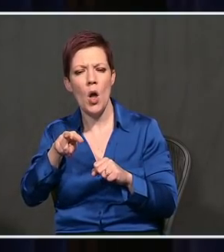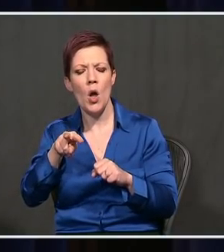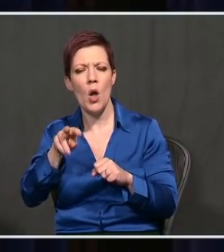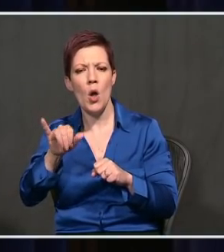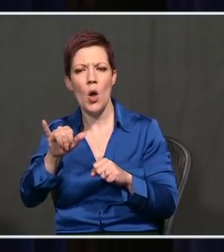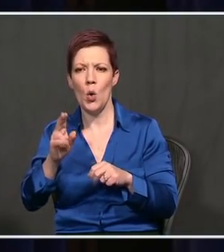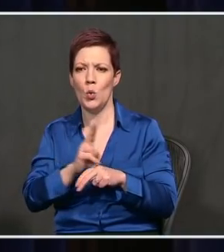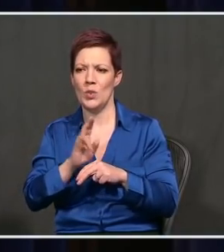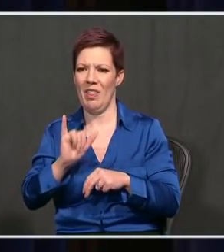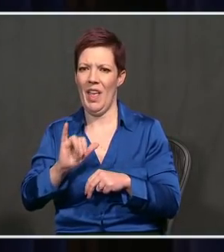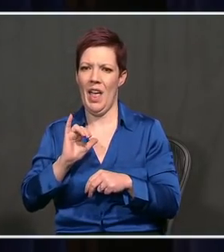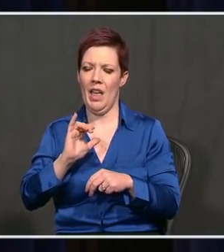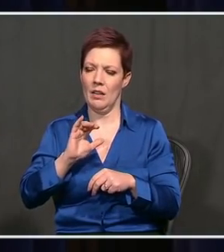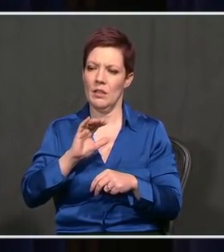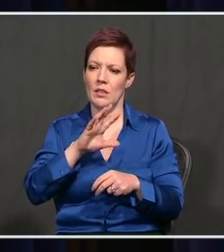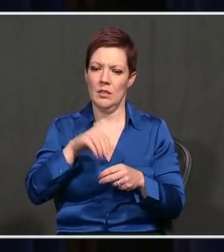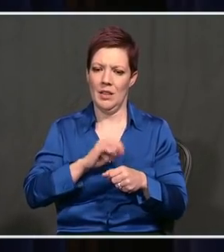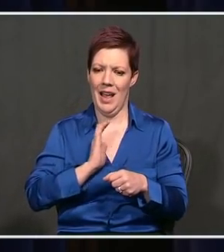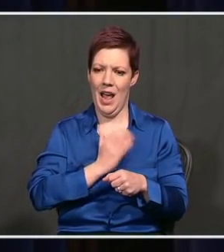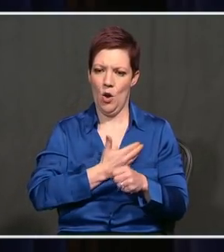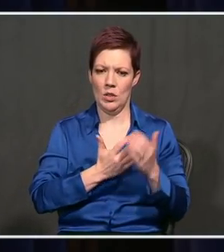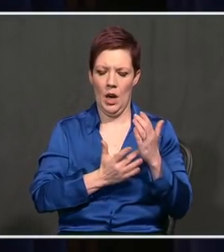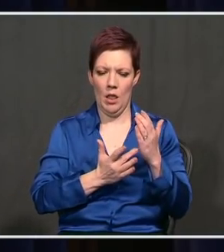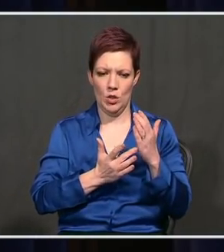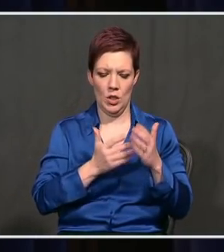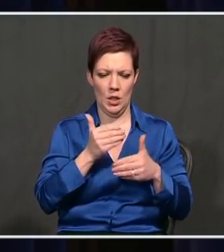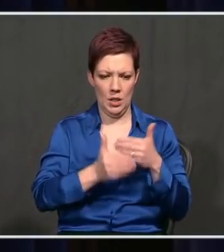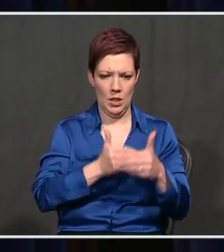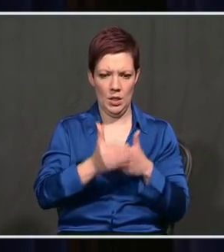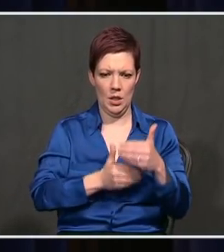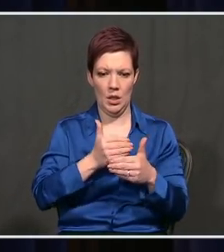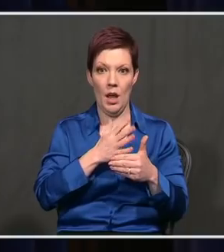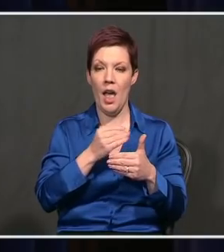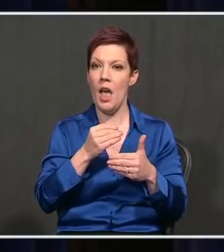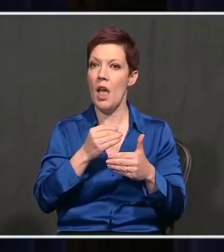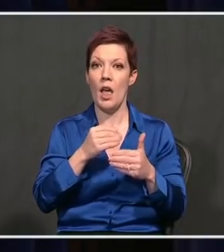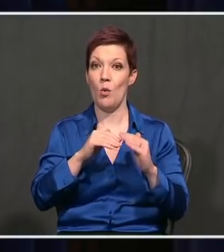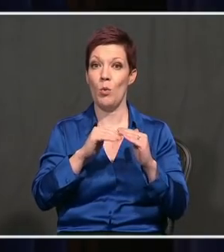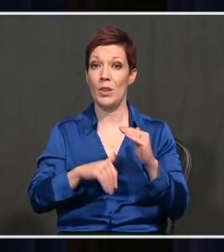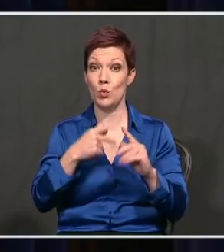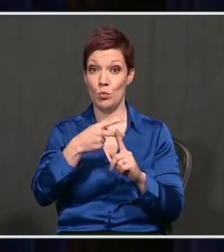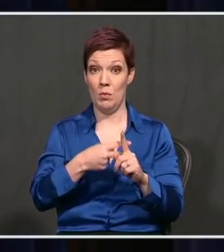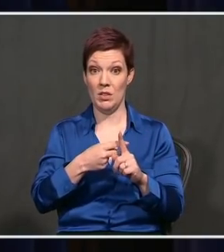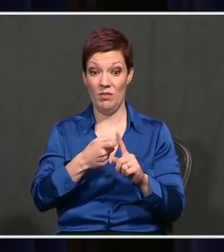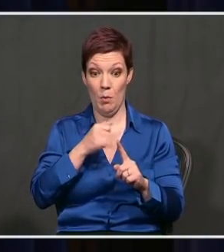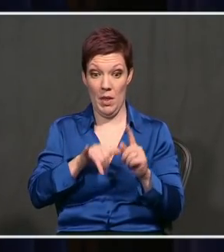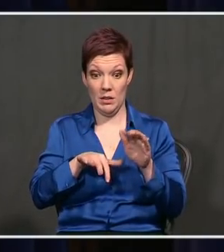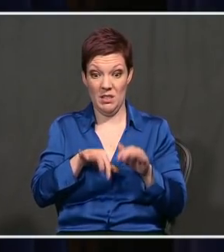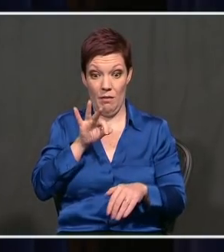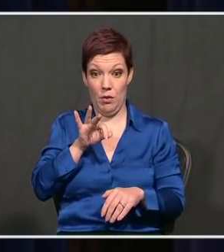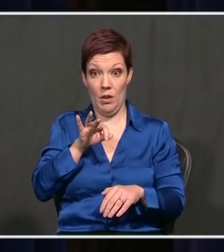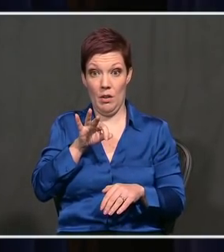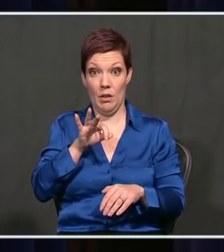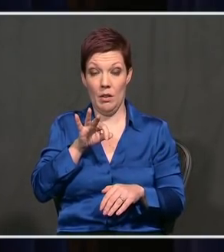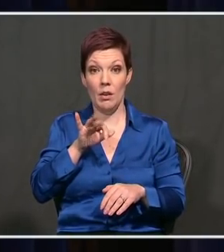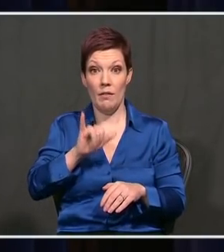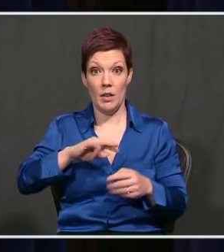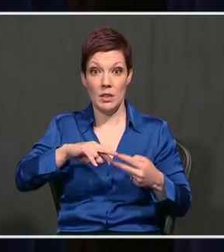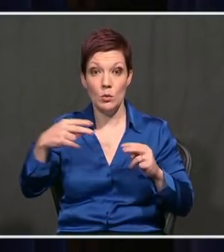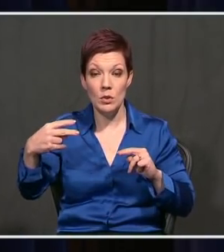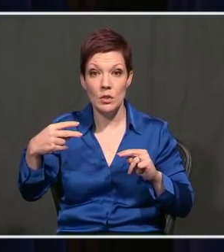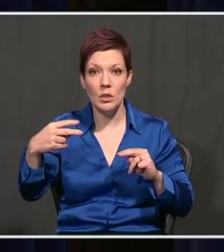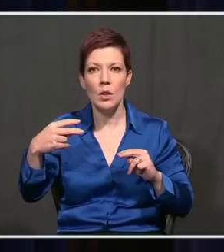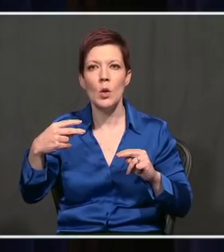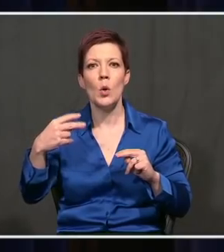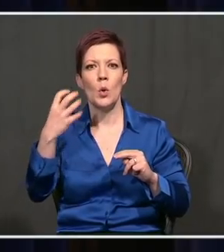their platform technology, and be into the clinic within 2 months from the discovery of the virus. This